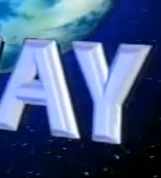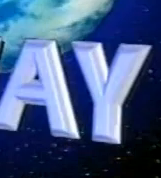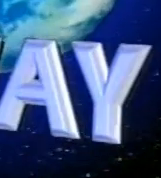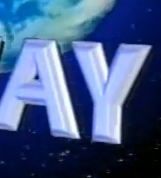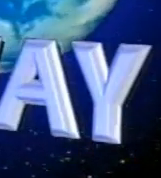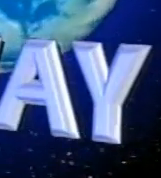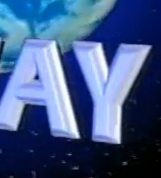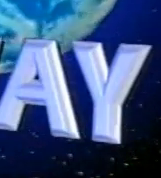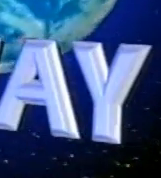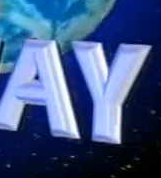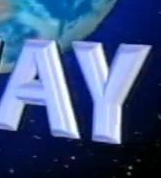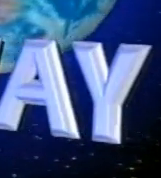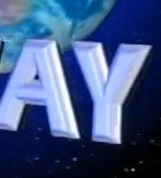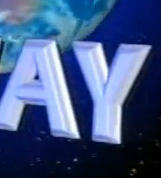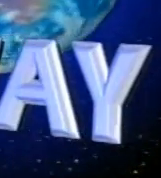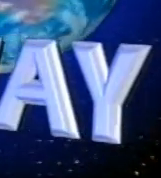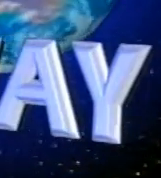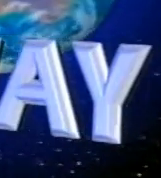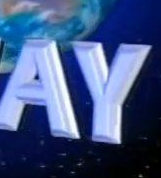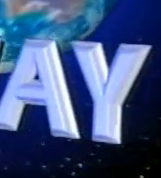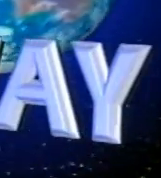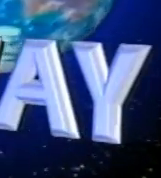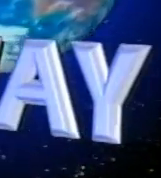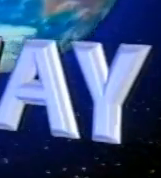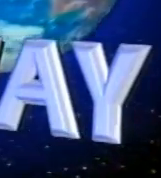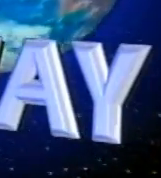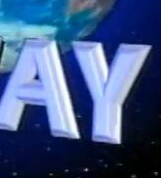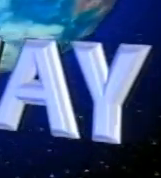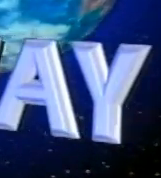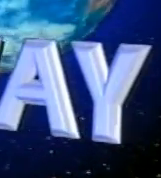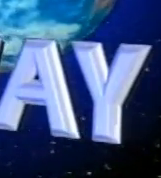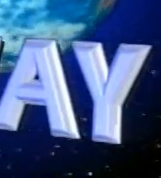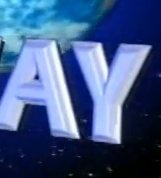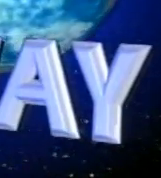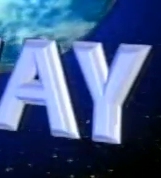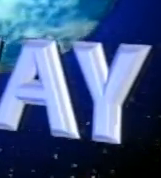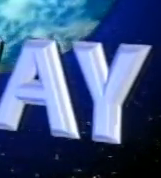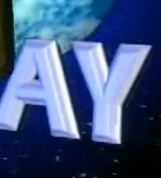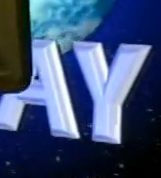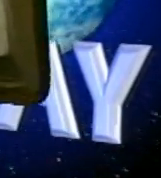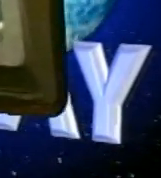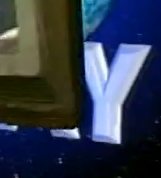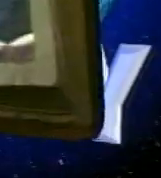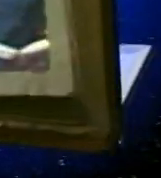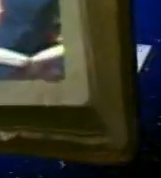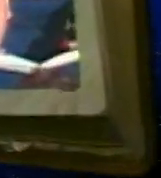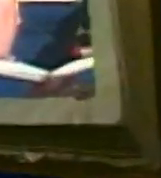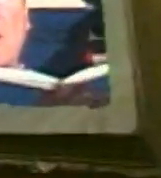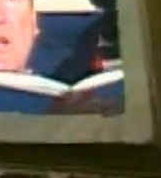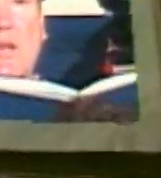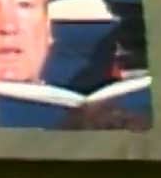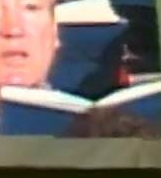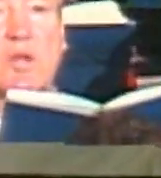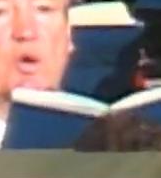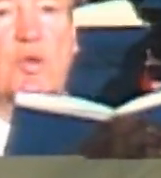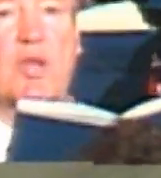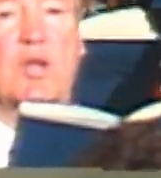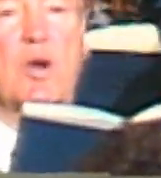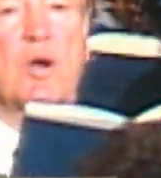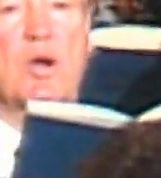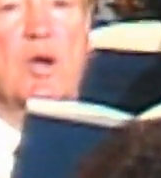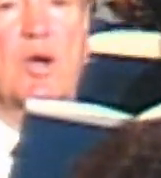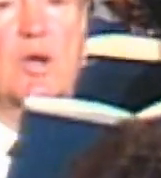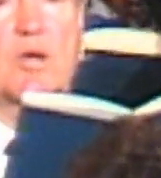is God's revelation of His way. We invite you to join us for In Search of the Lord's Way